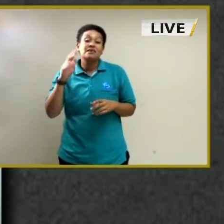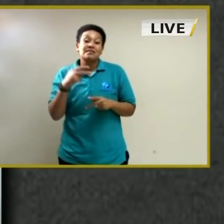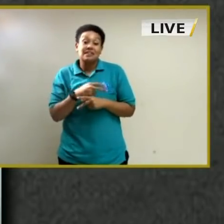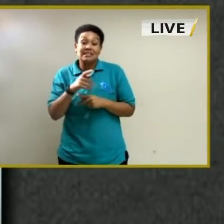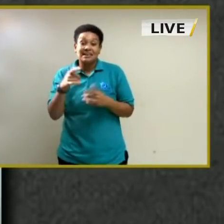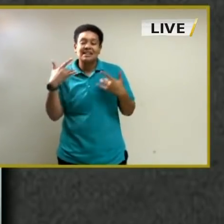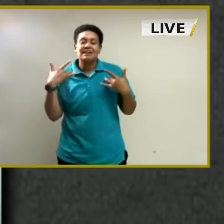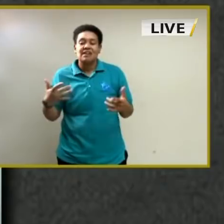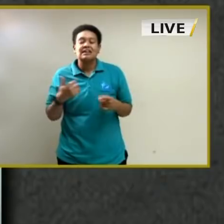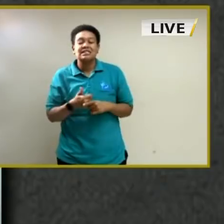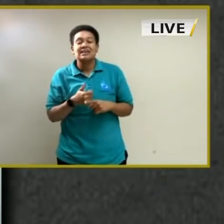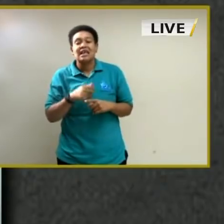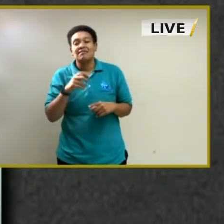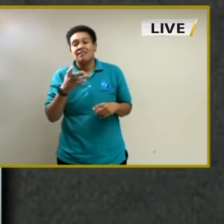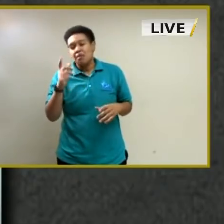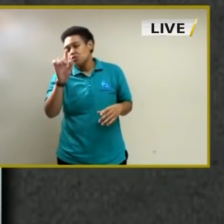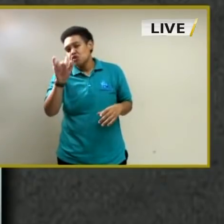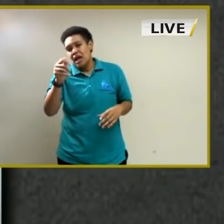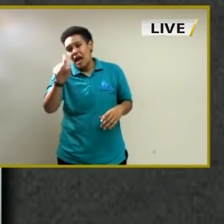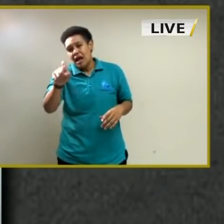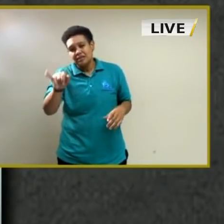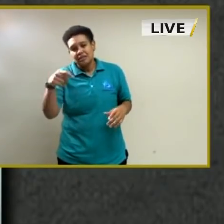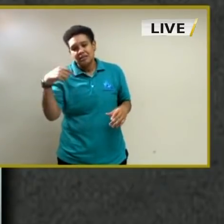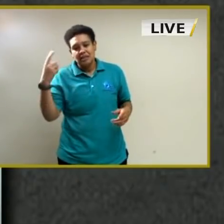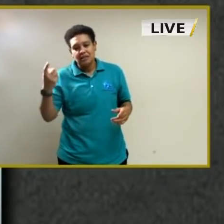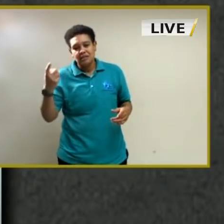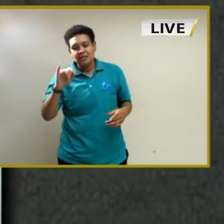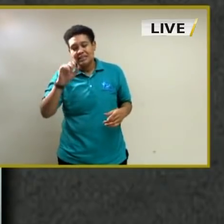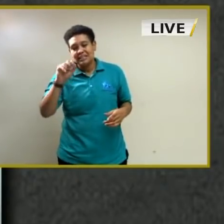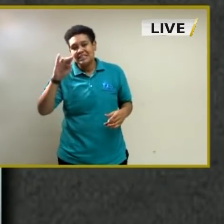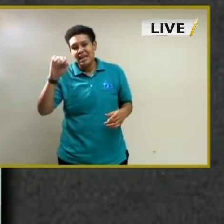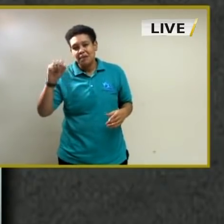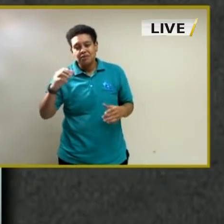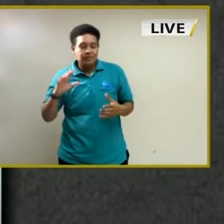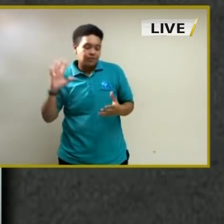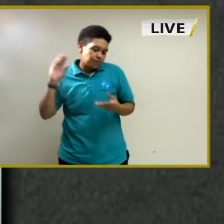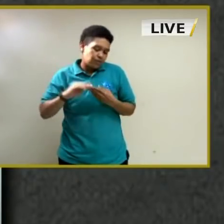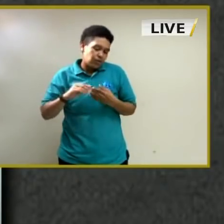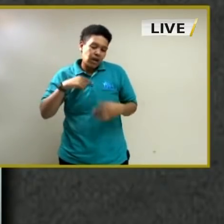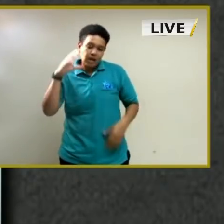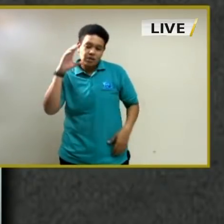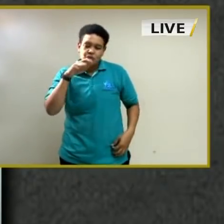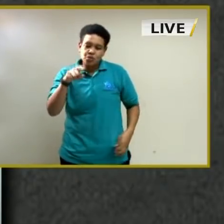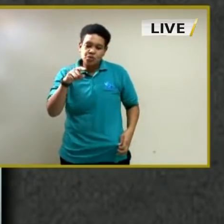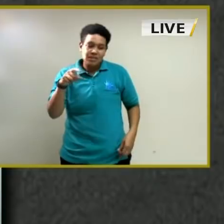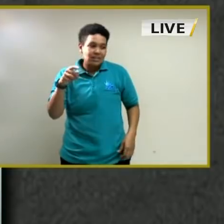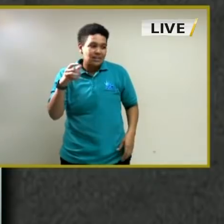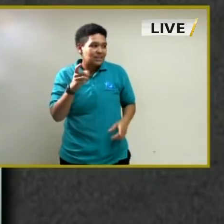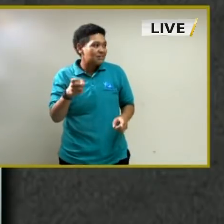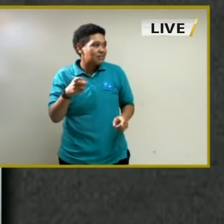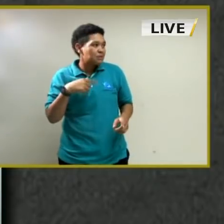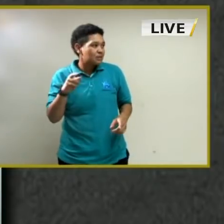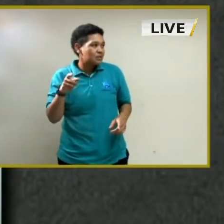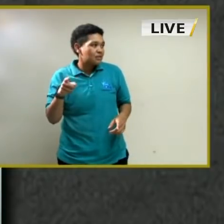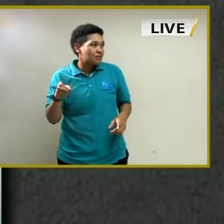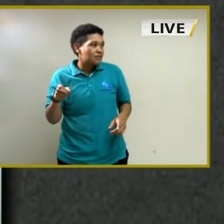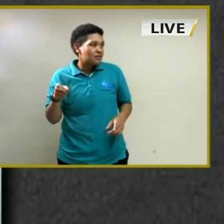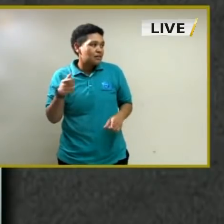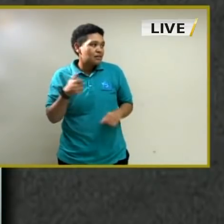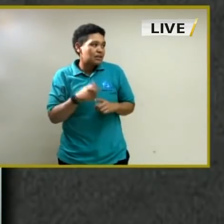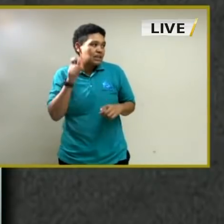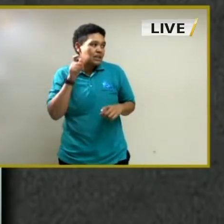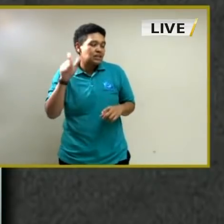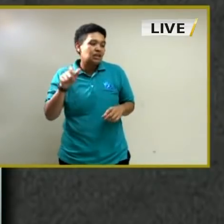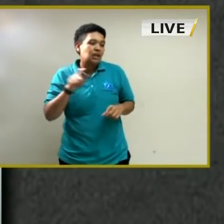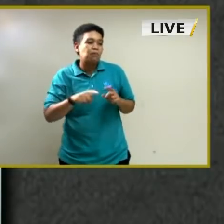the ISAVIs. And I'm just asking, since that was ISAVIs overall, and I assume you're giving me ISAVIs overall again, not necessarily serious, but of